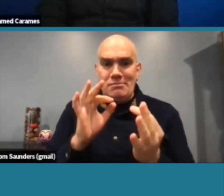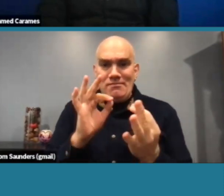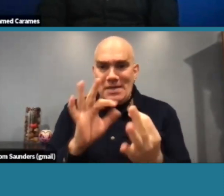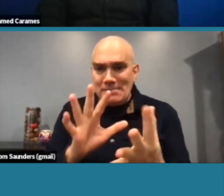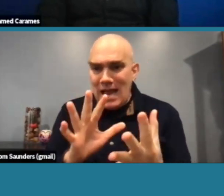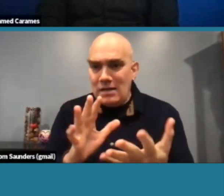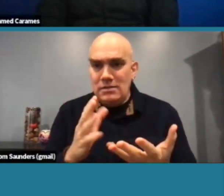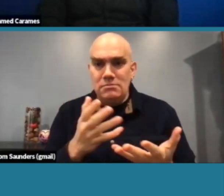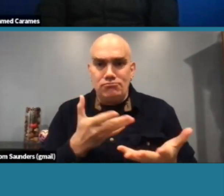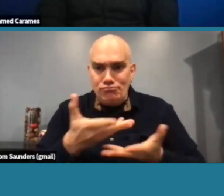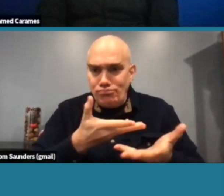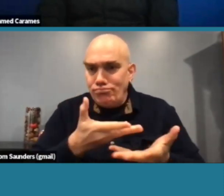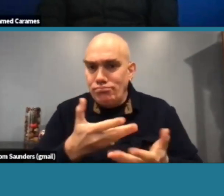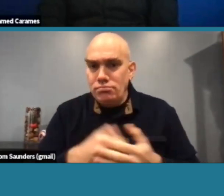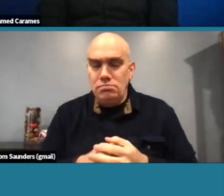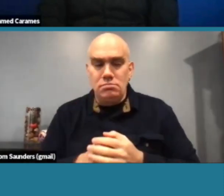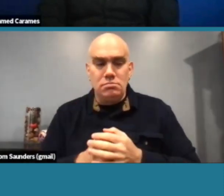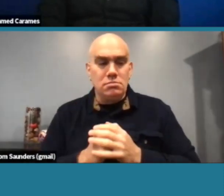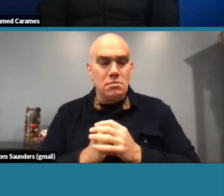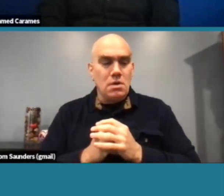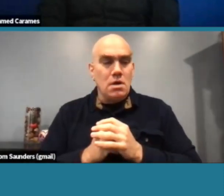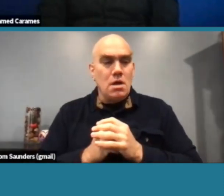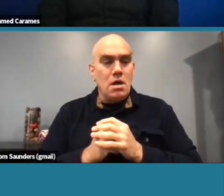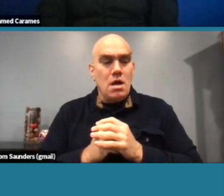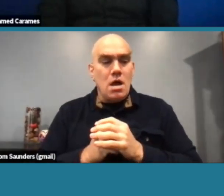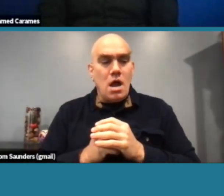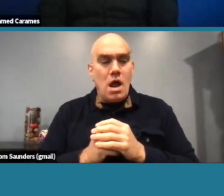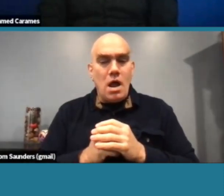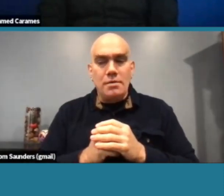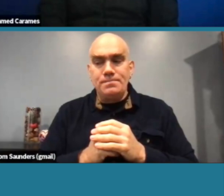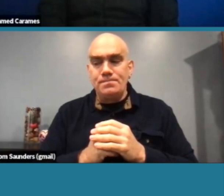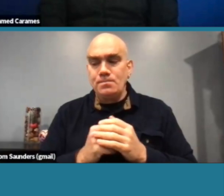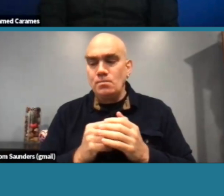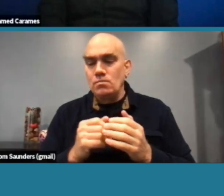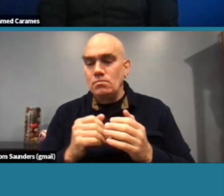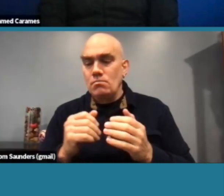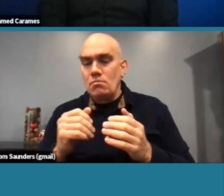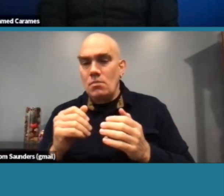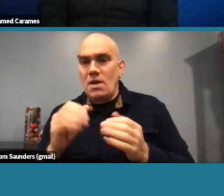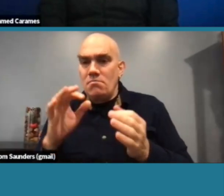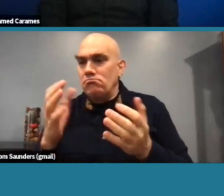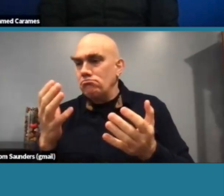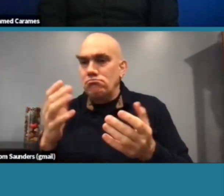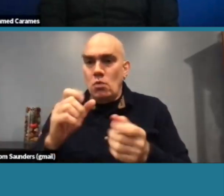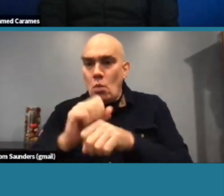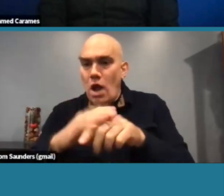situation. So we can provide that feedback and support for the actors in that aspect.